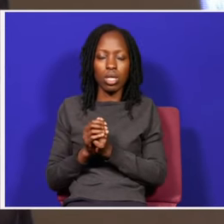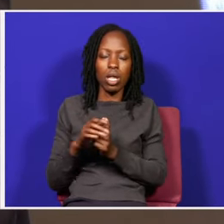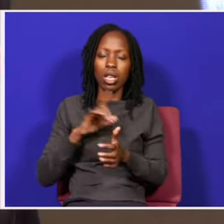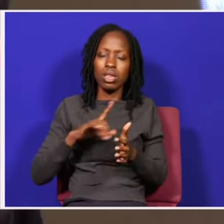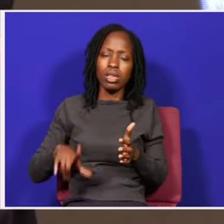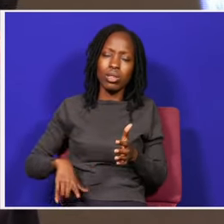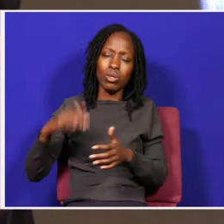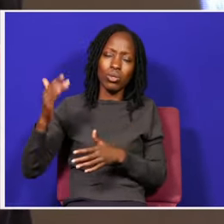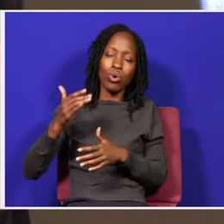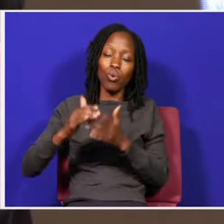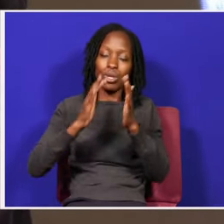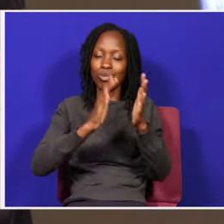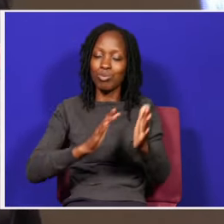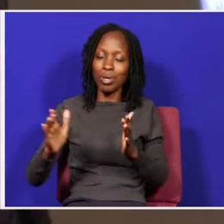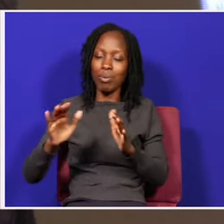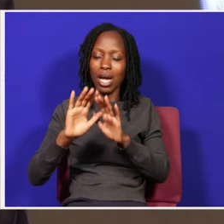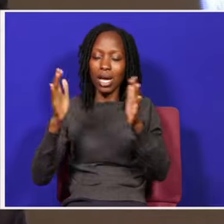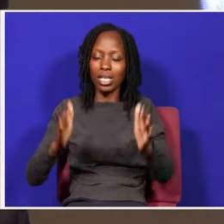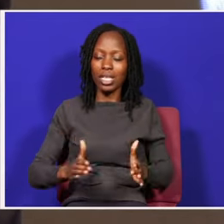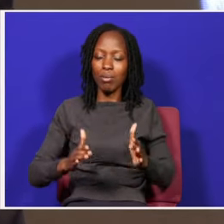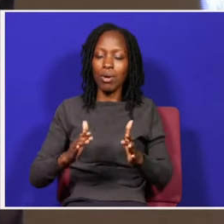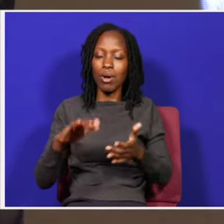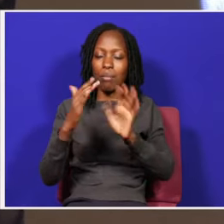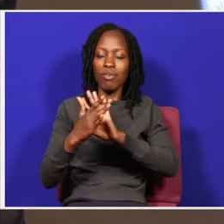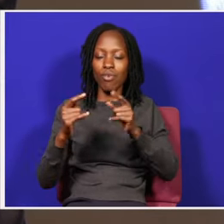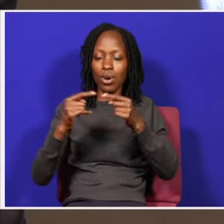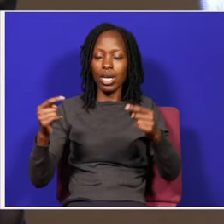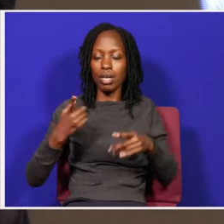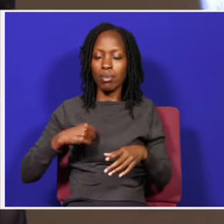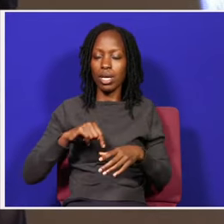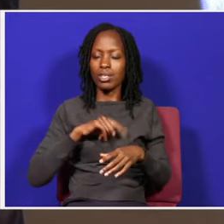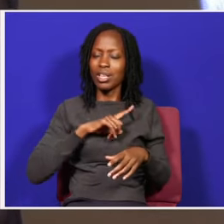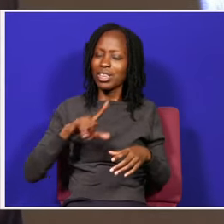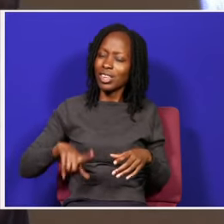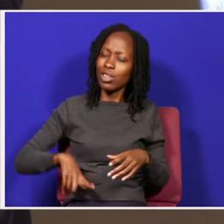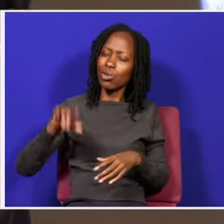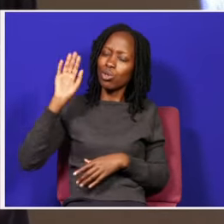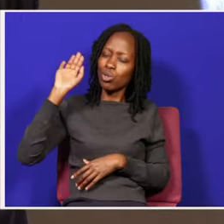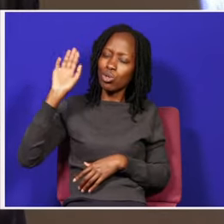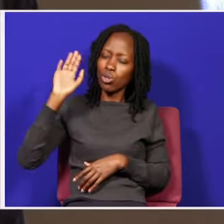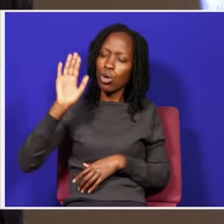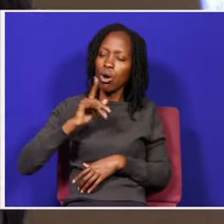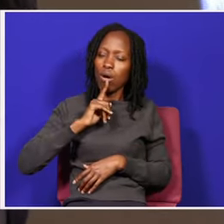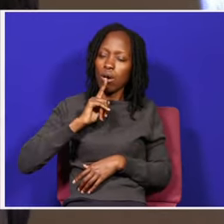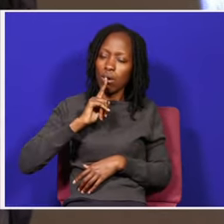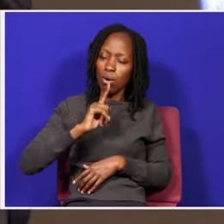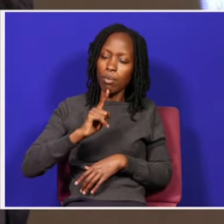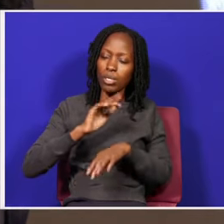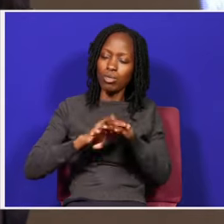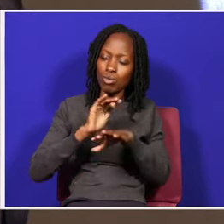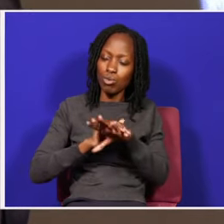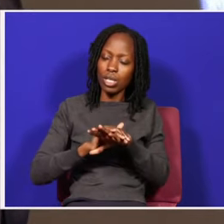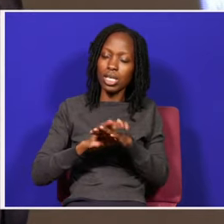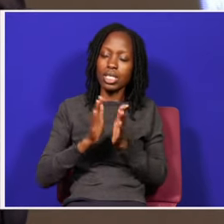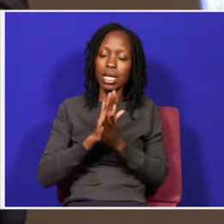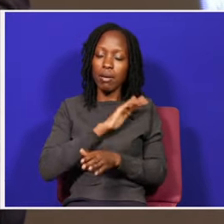you always prepare a table in the presence of our enemies. You're the one, O God, who commands that goodness and mercy